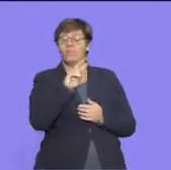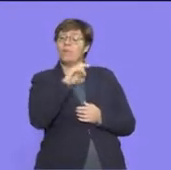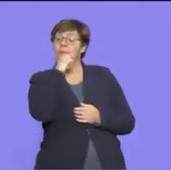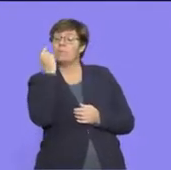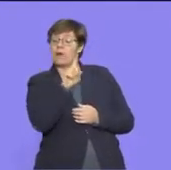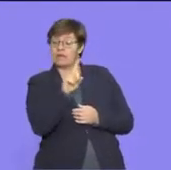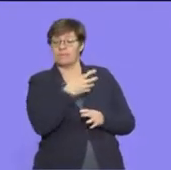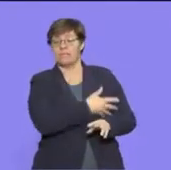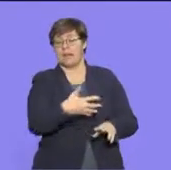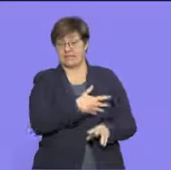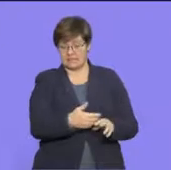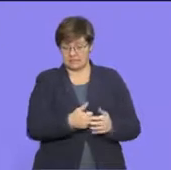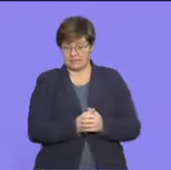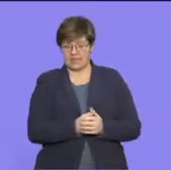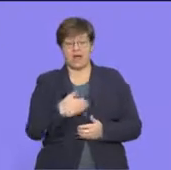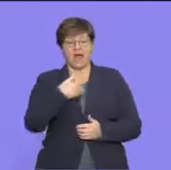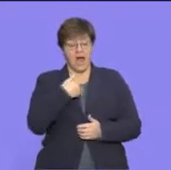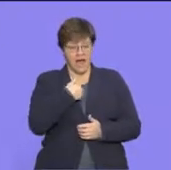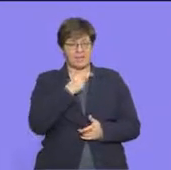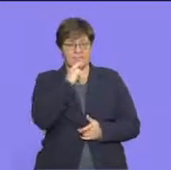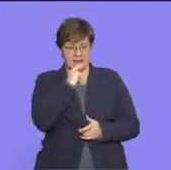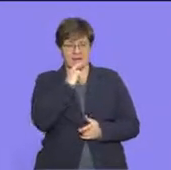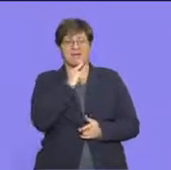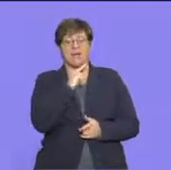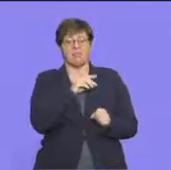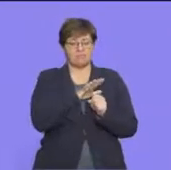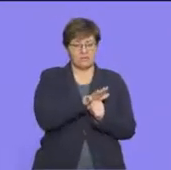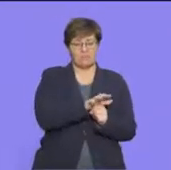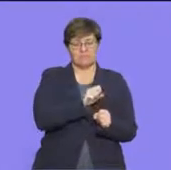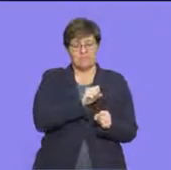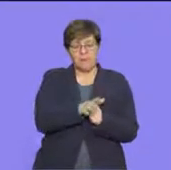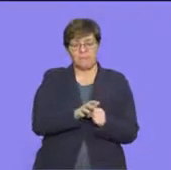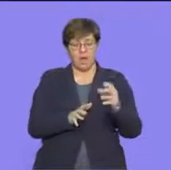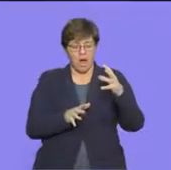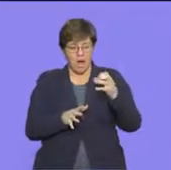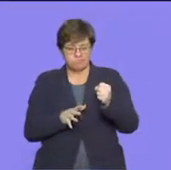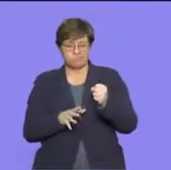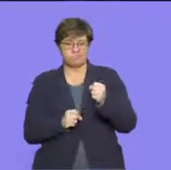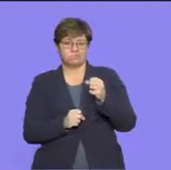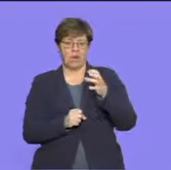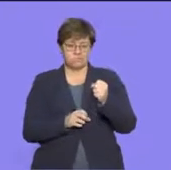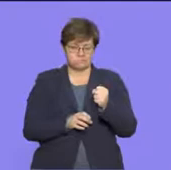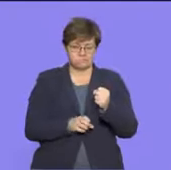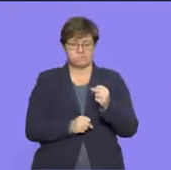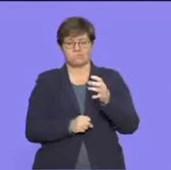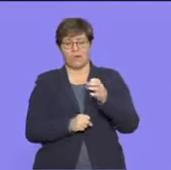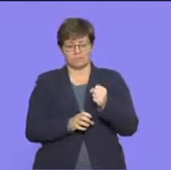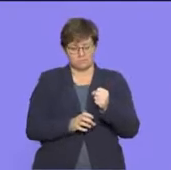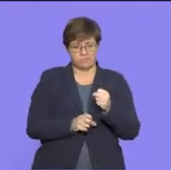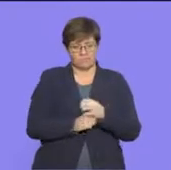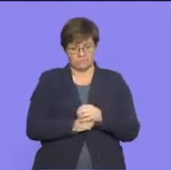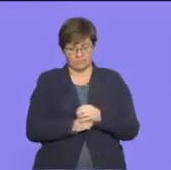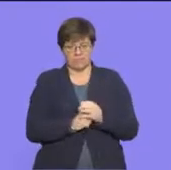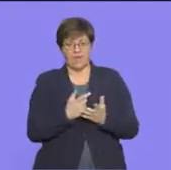blood. And the heart is going to be the pump behind it. So pumping, squeezing. And when I